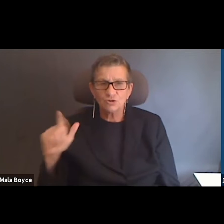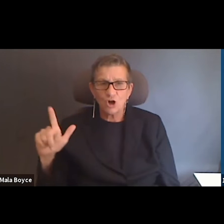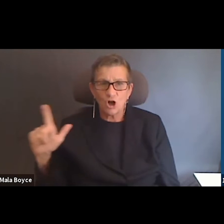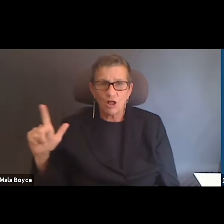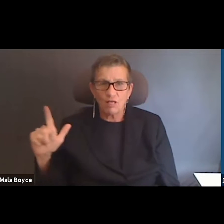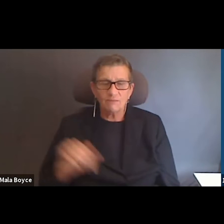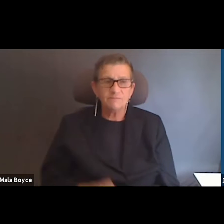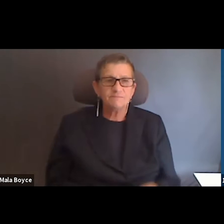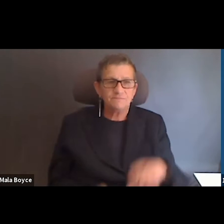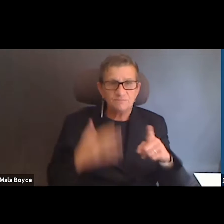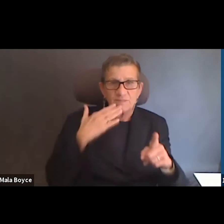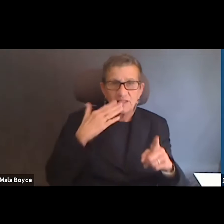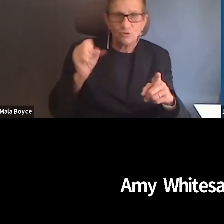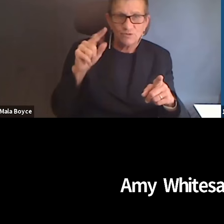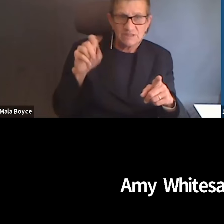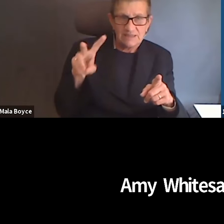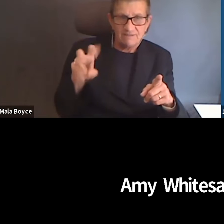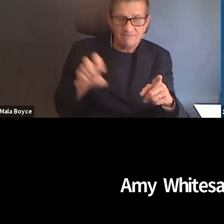Thank you, Steve.